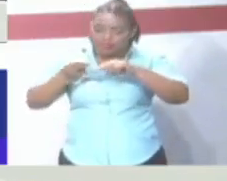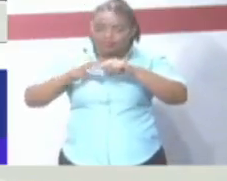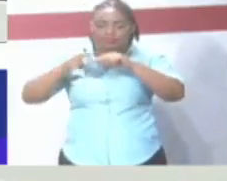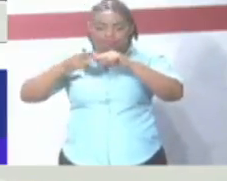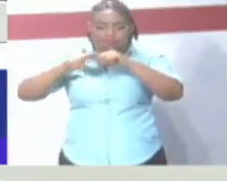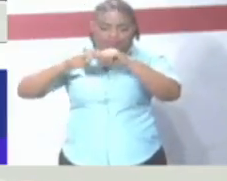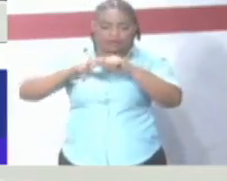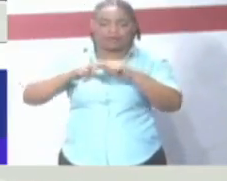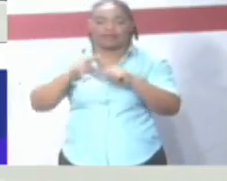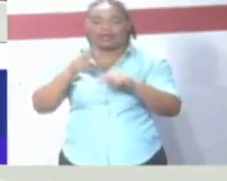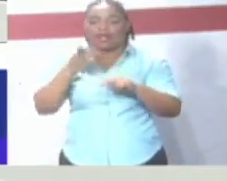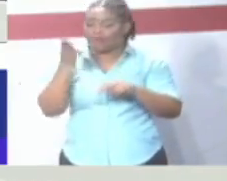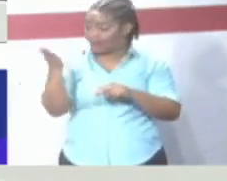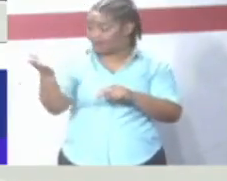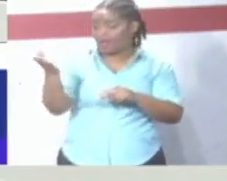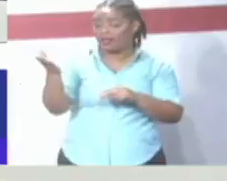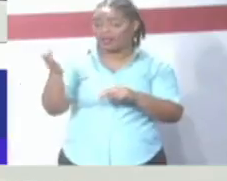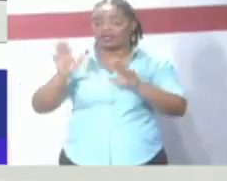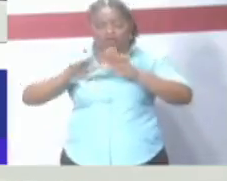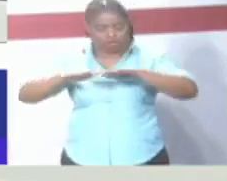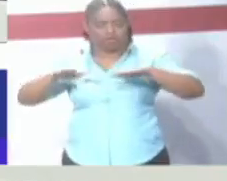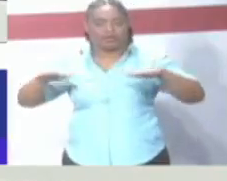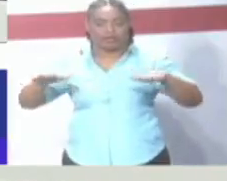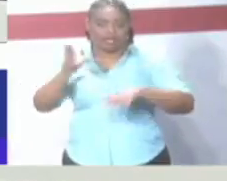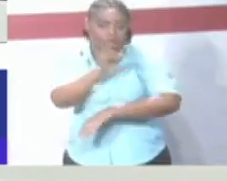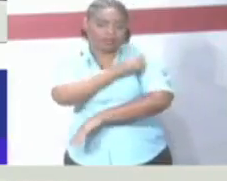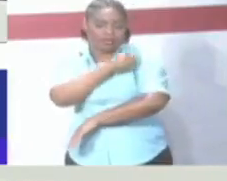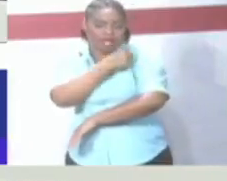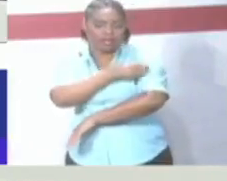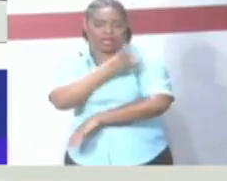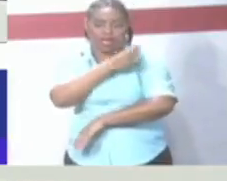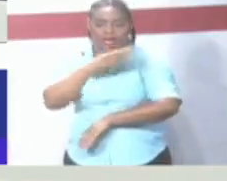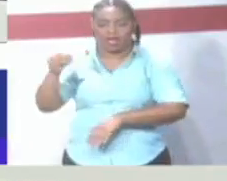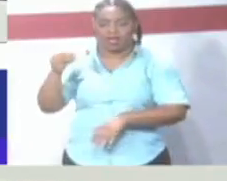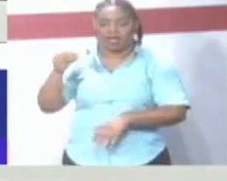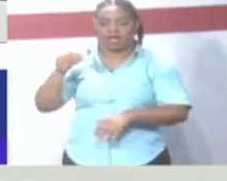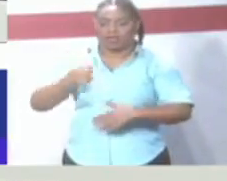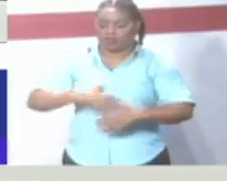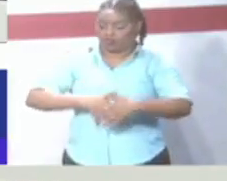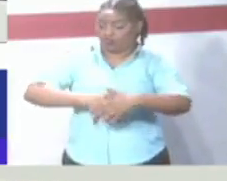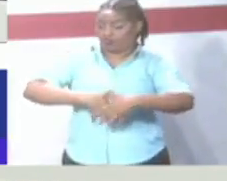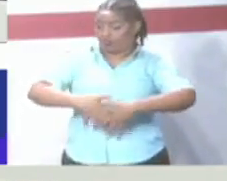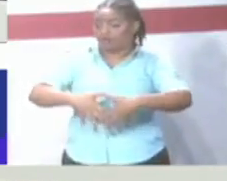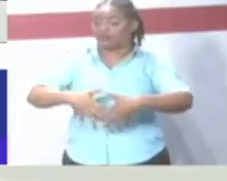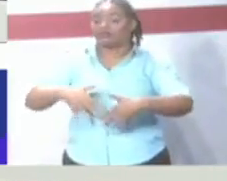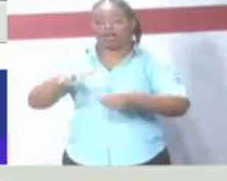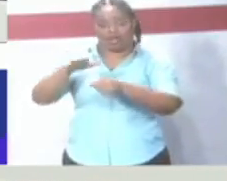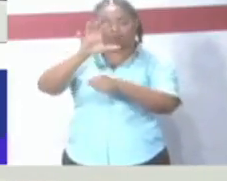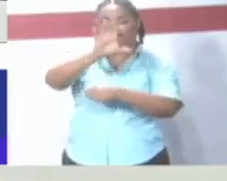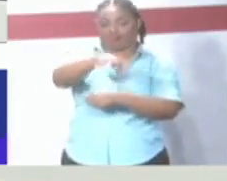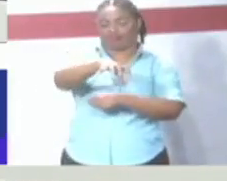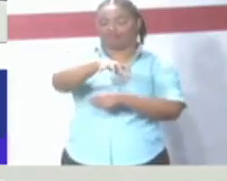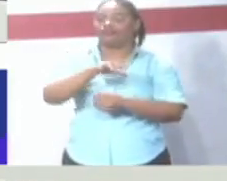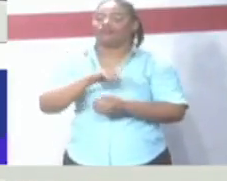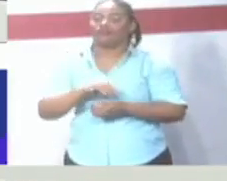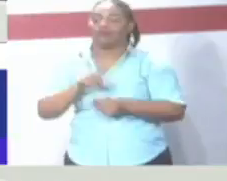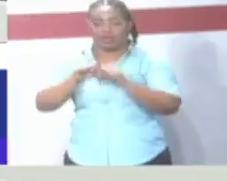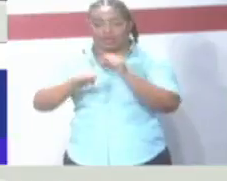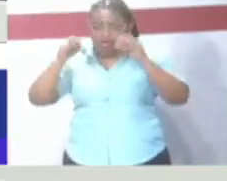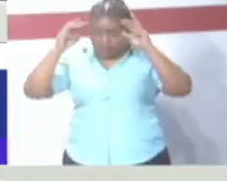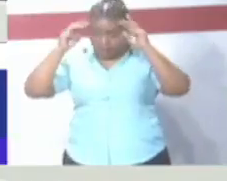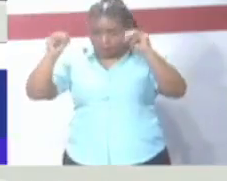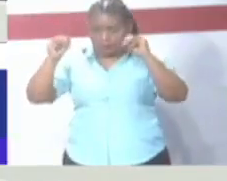pediatric cases as well as maternity cases. So the Ministry of Health is trying our very best with